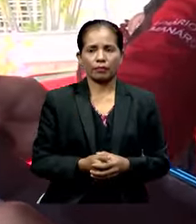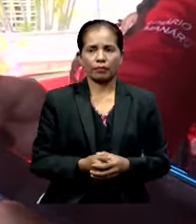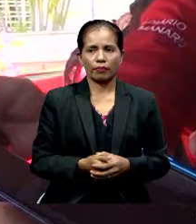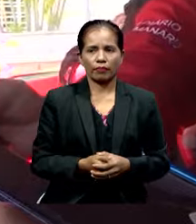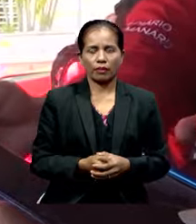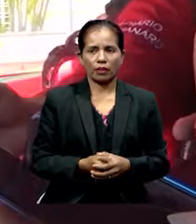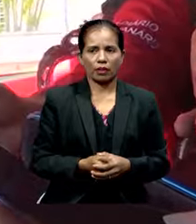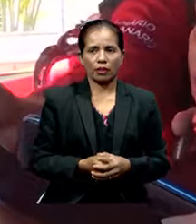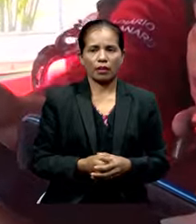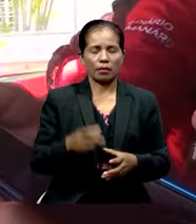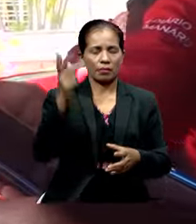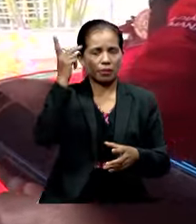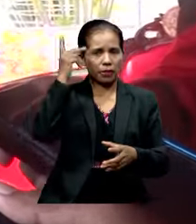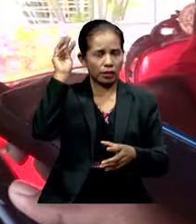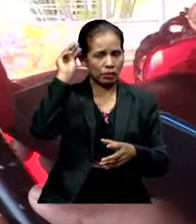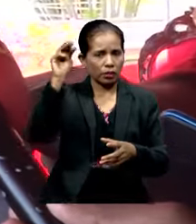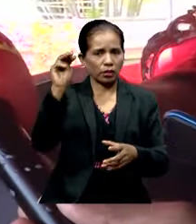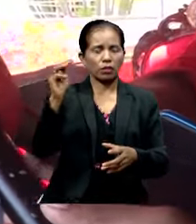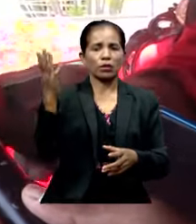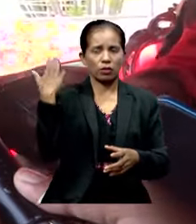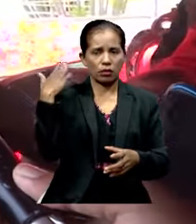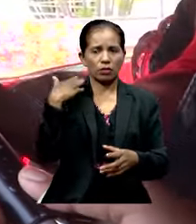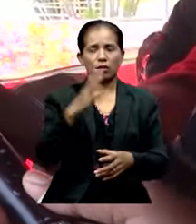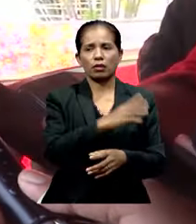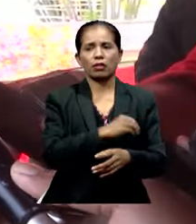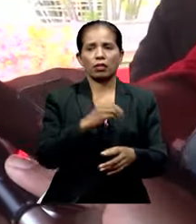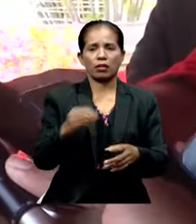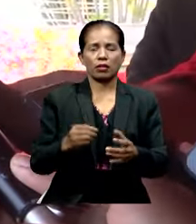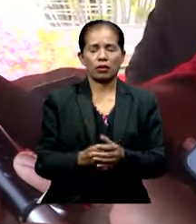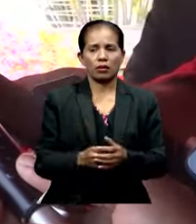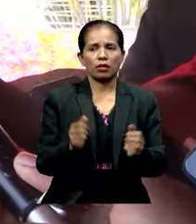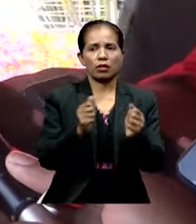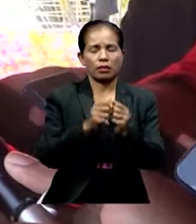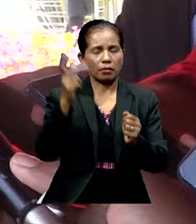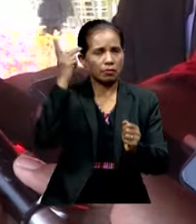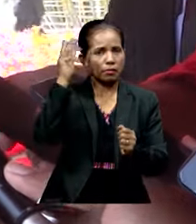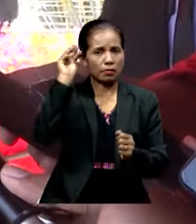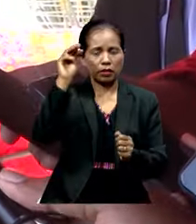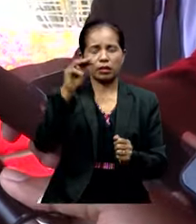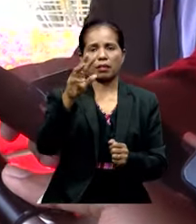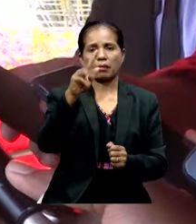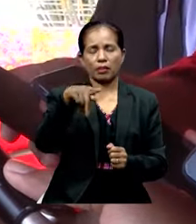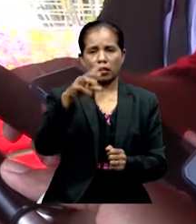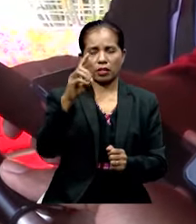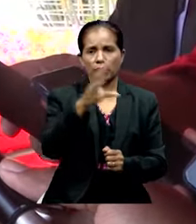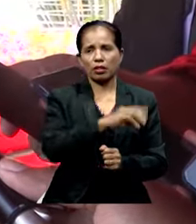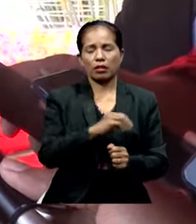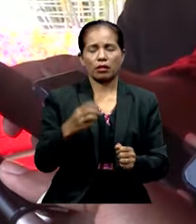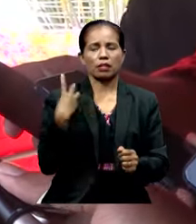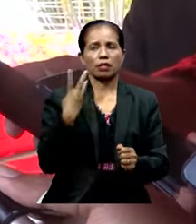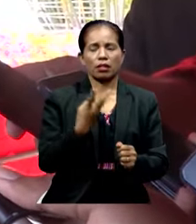Prime Minister Albanese and the Foreign Minister Penny Wong, and I believe that